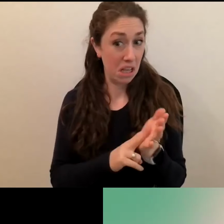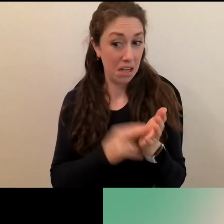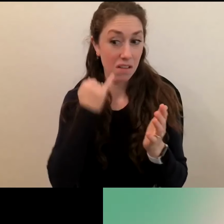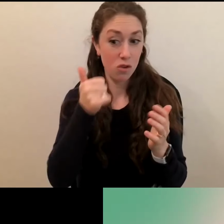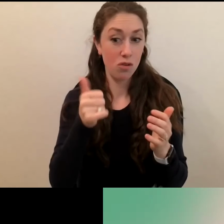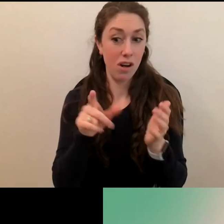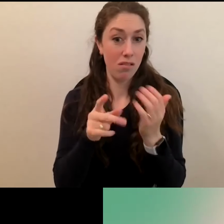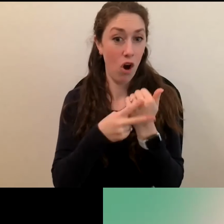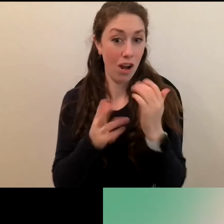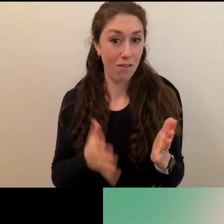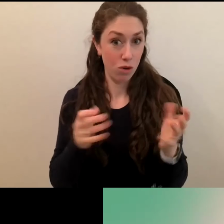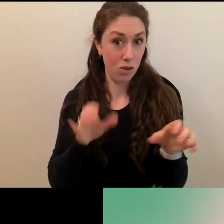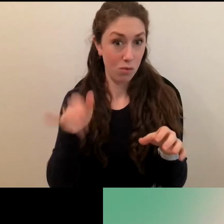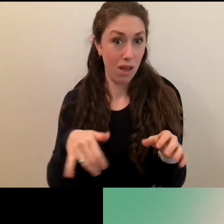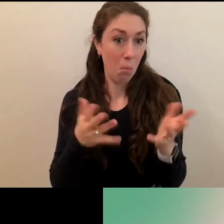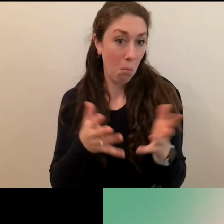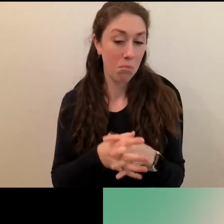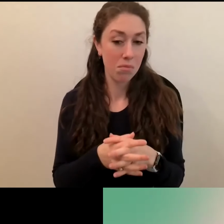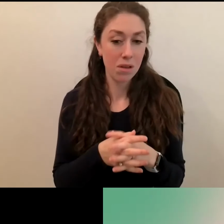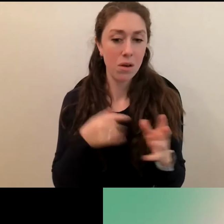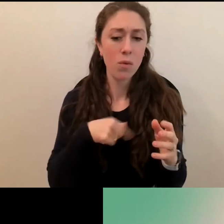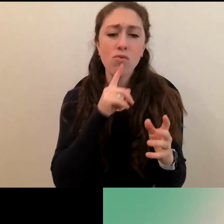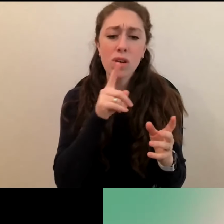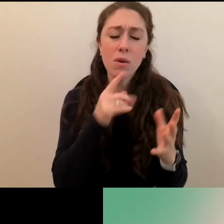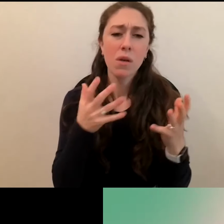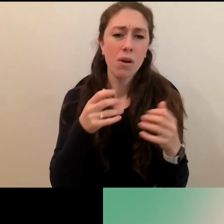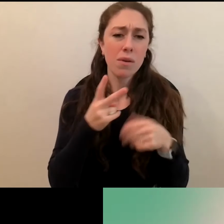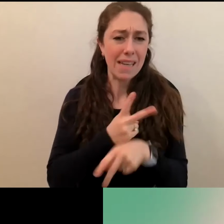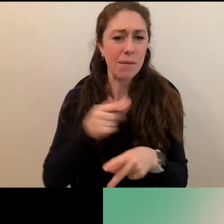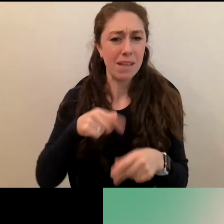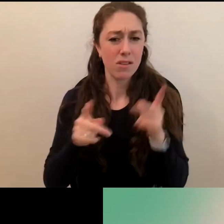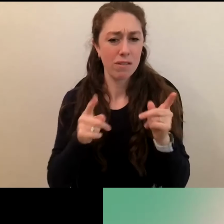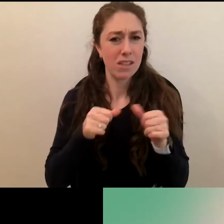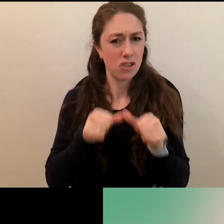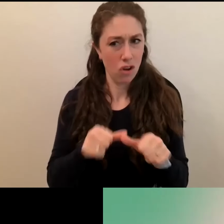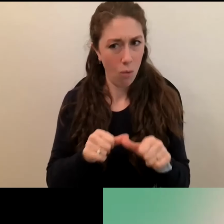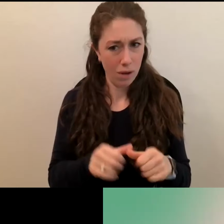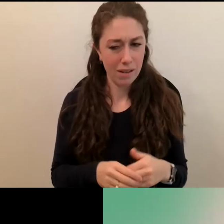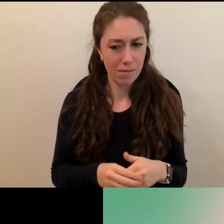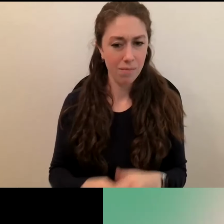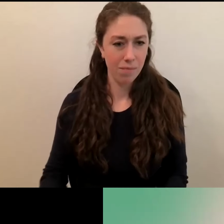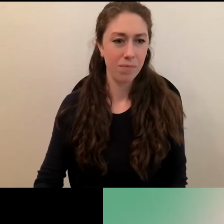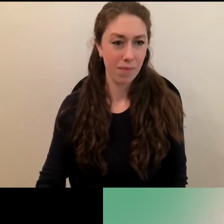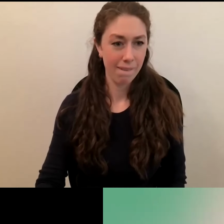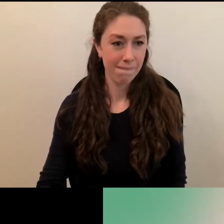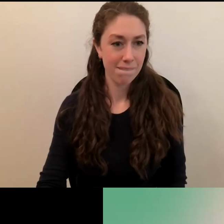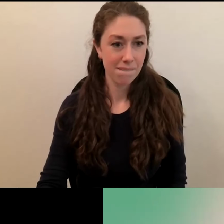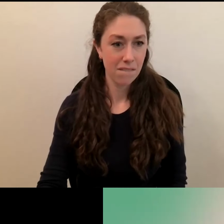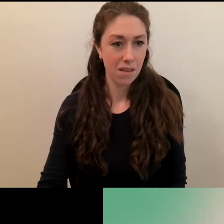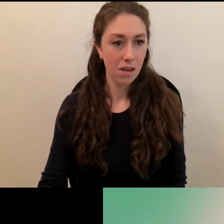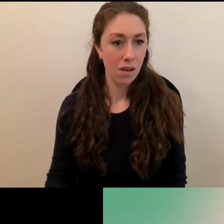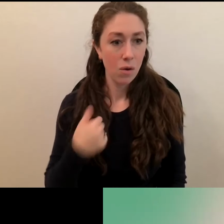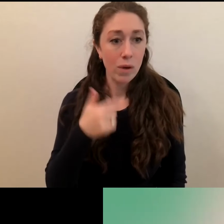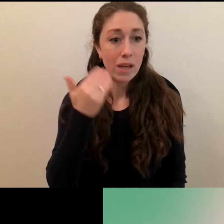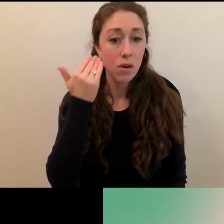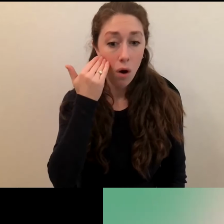want to do that. We really want to keep these conversations going. We know how this impacts our work in